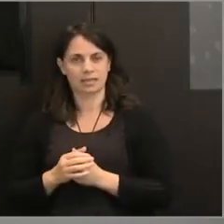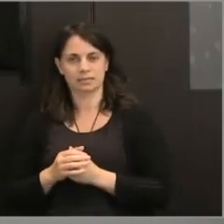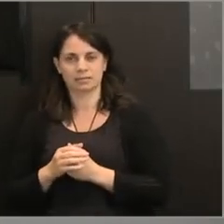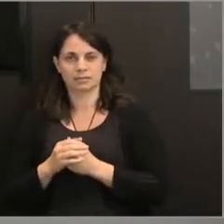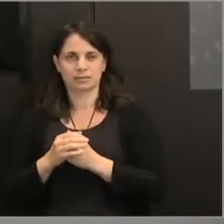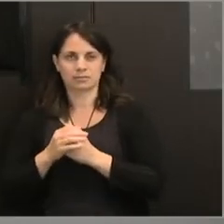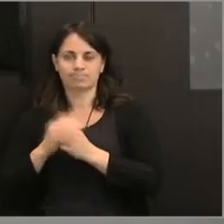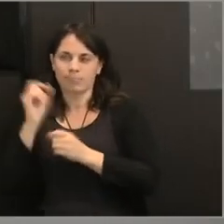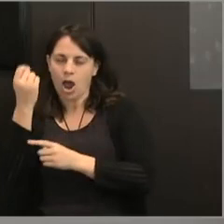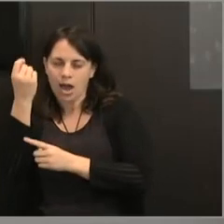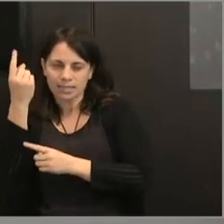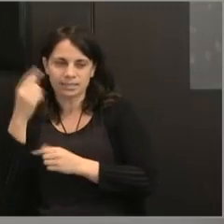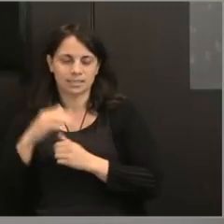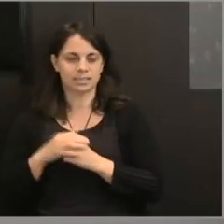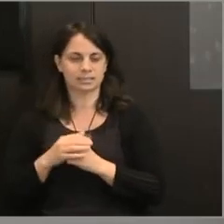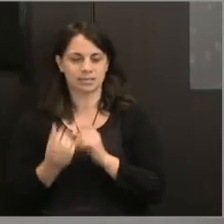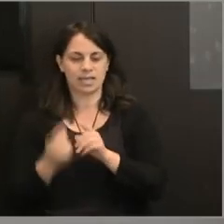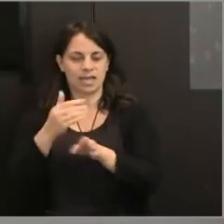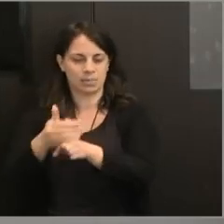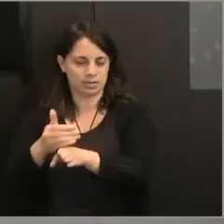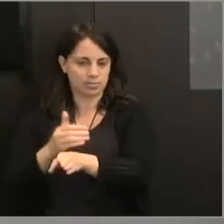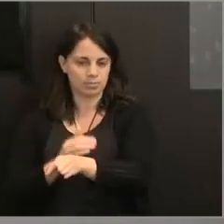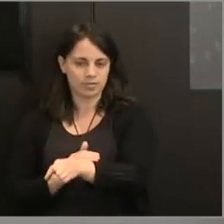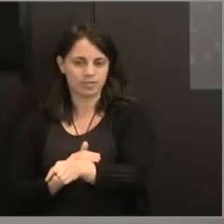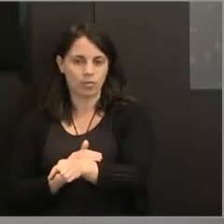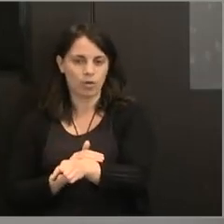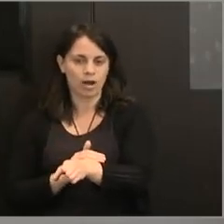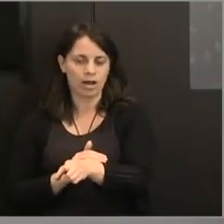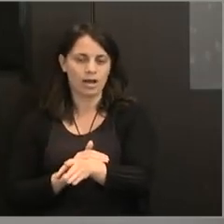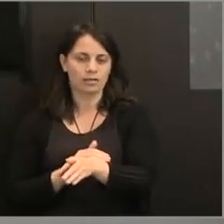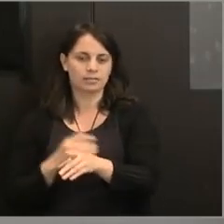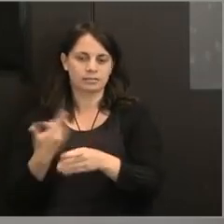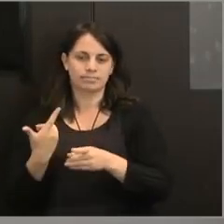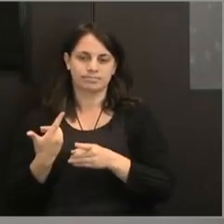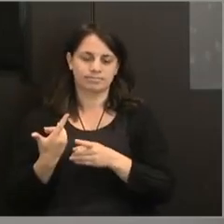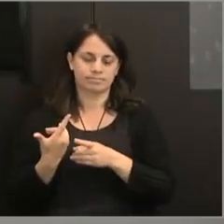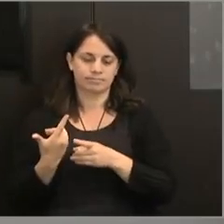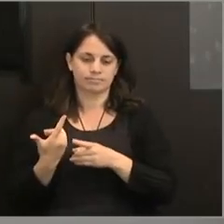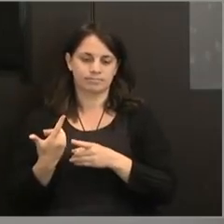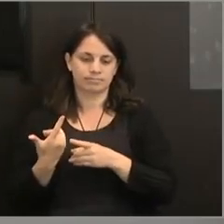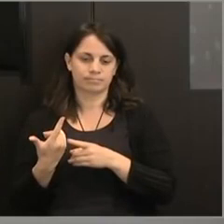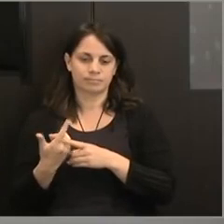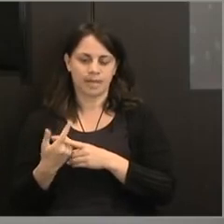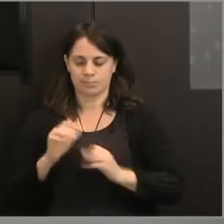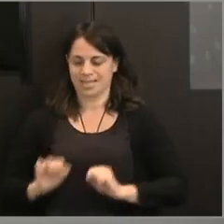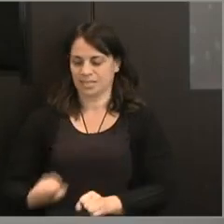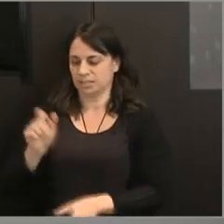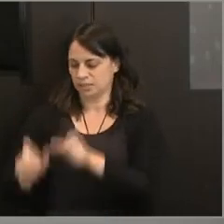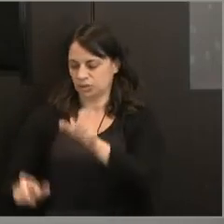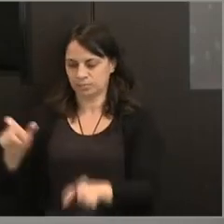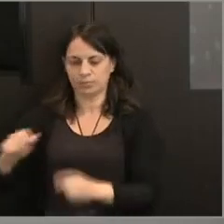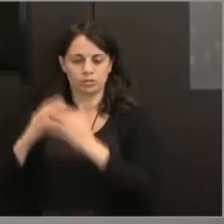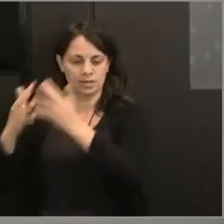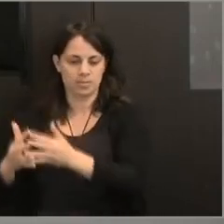ideas which preceded it in the dispossession of Indigenous peoples in the Americas and Australia.